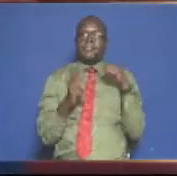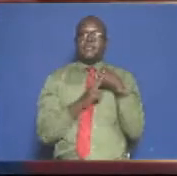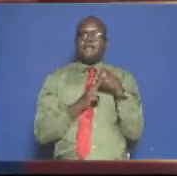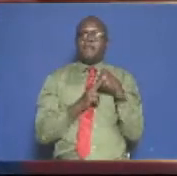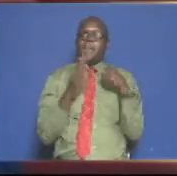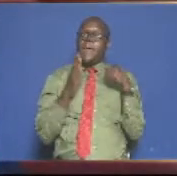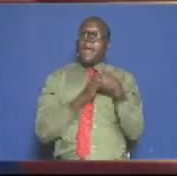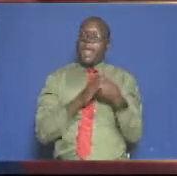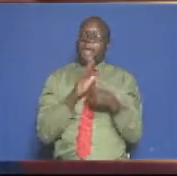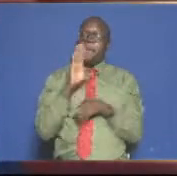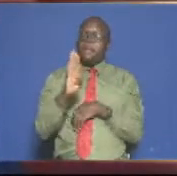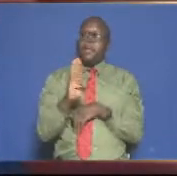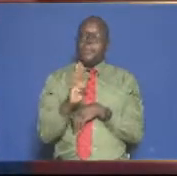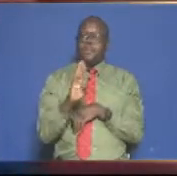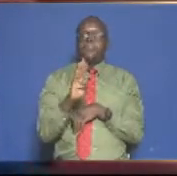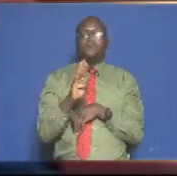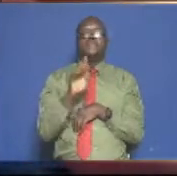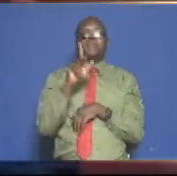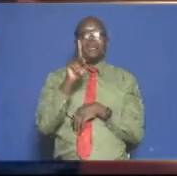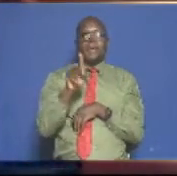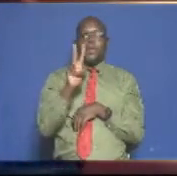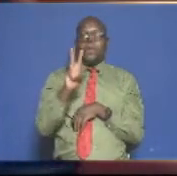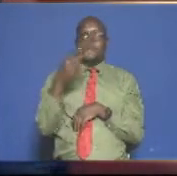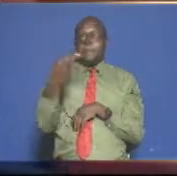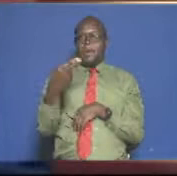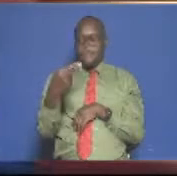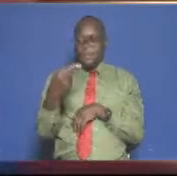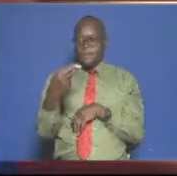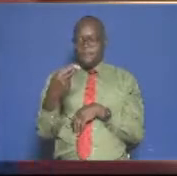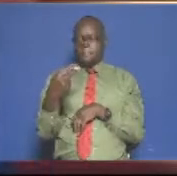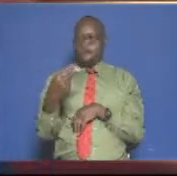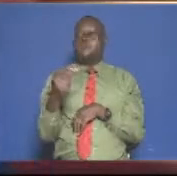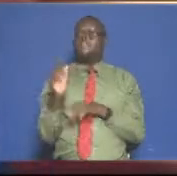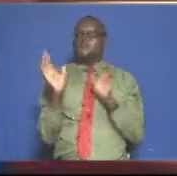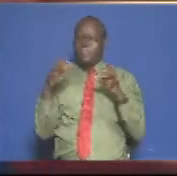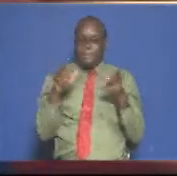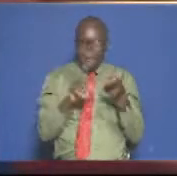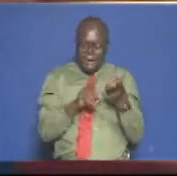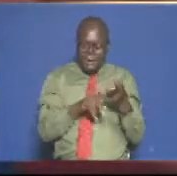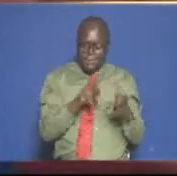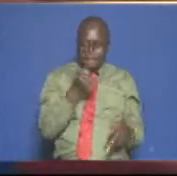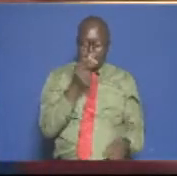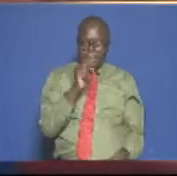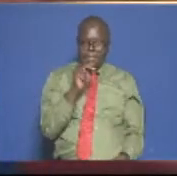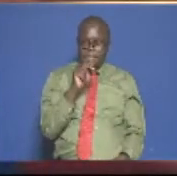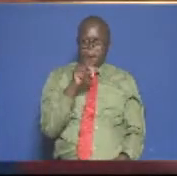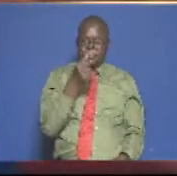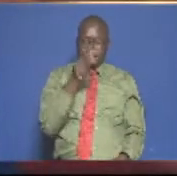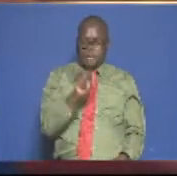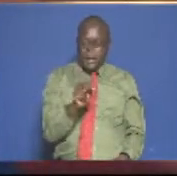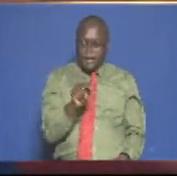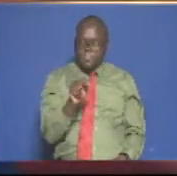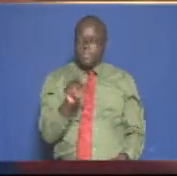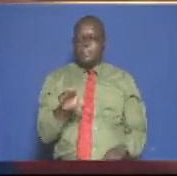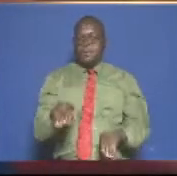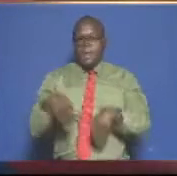10.79 billion kilowatt per hour from these companies and KenGen. KenGen produced